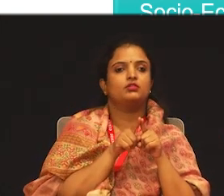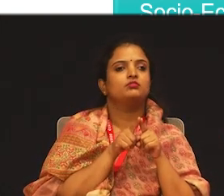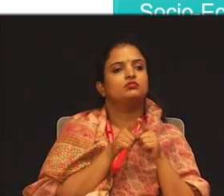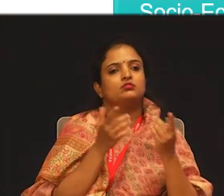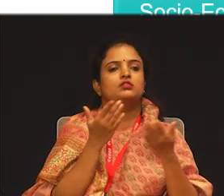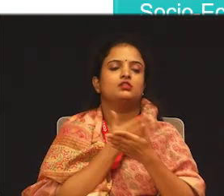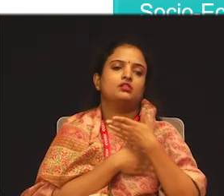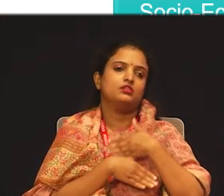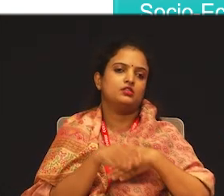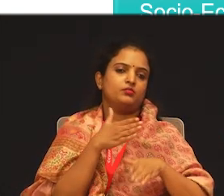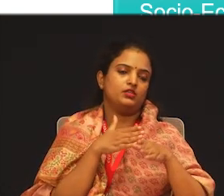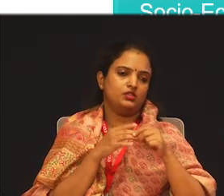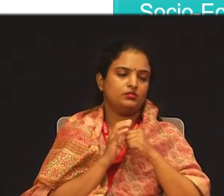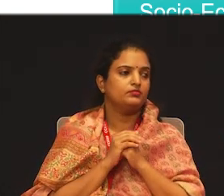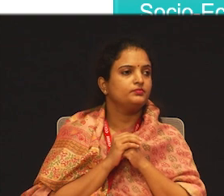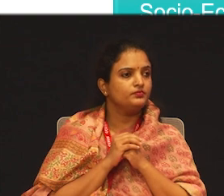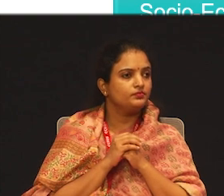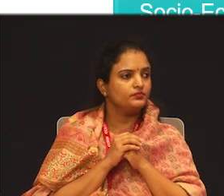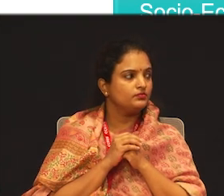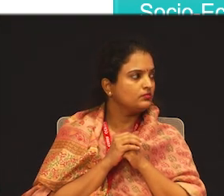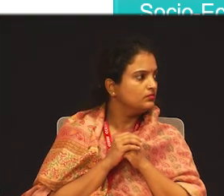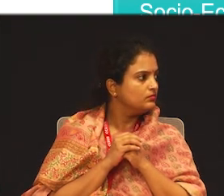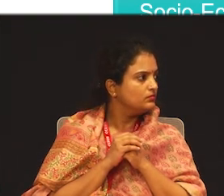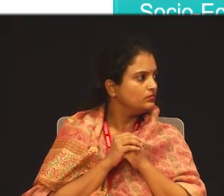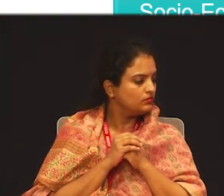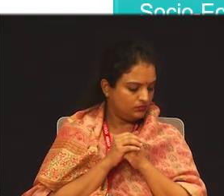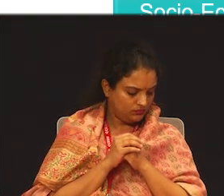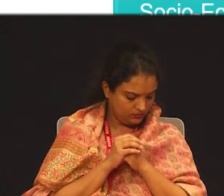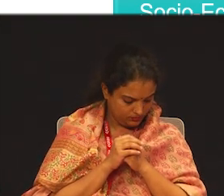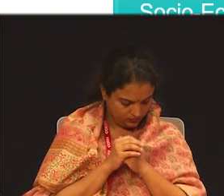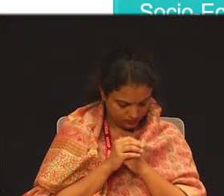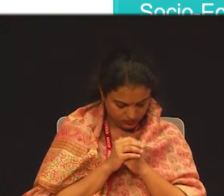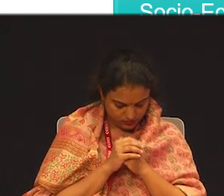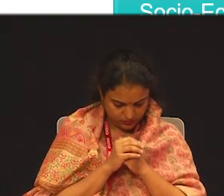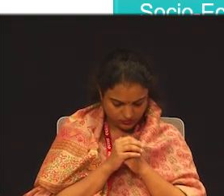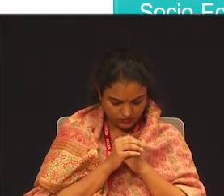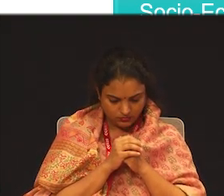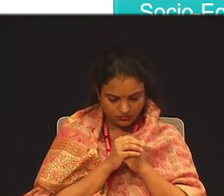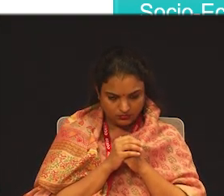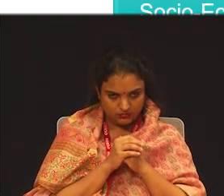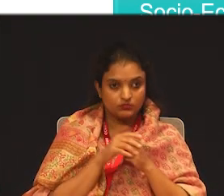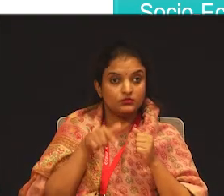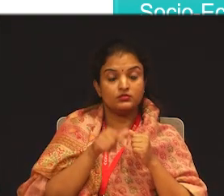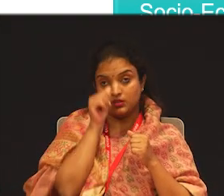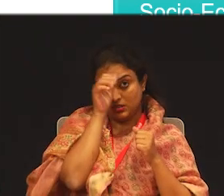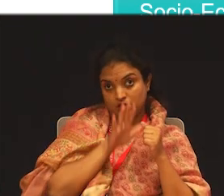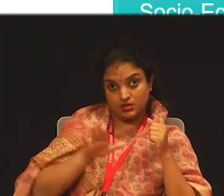nothing but disabilities. Children with disabilities. And India